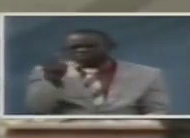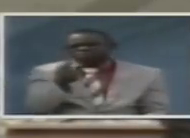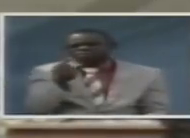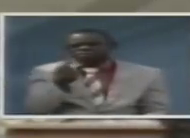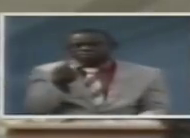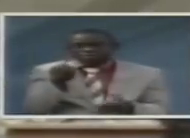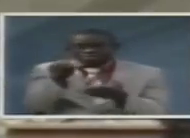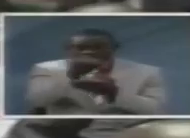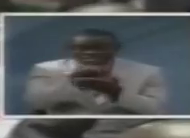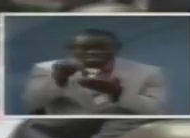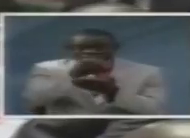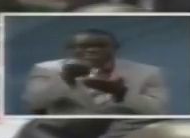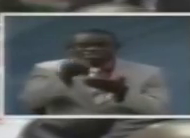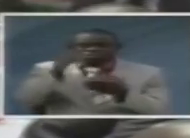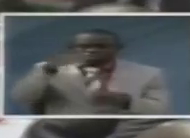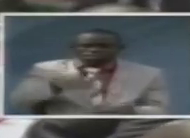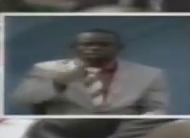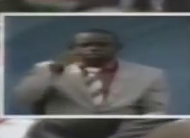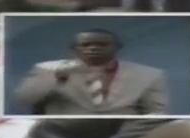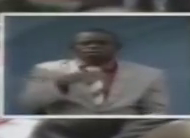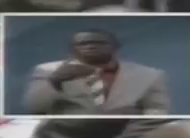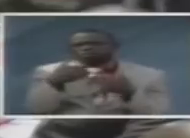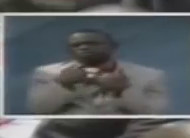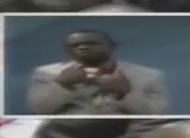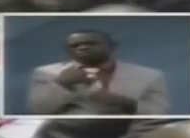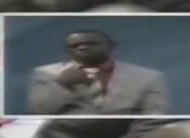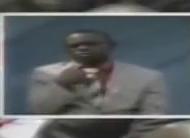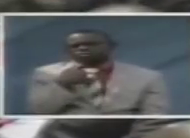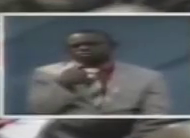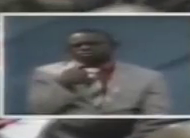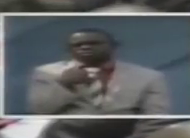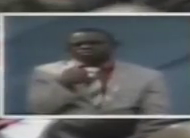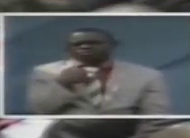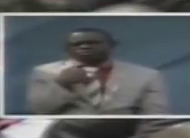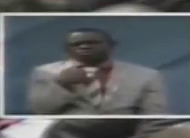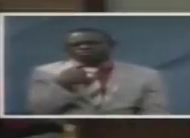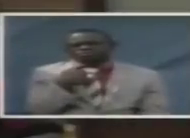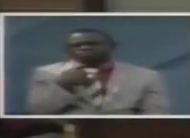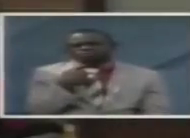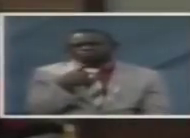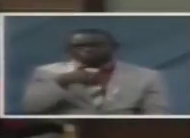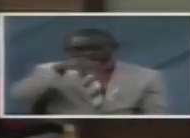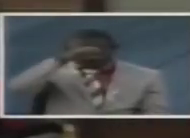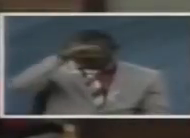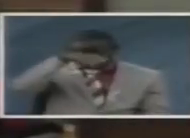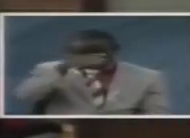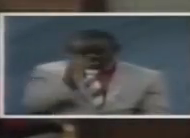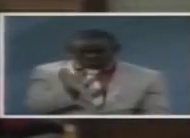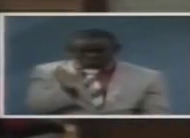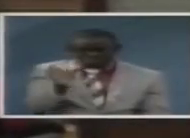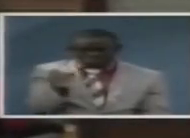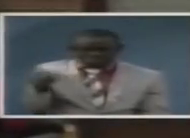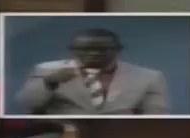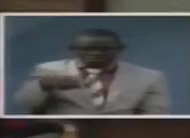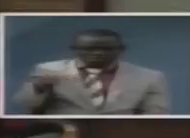volatility arising from external shock. Further, Mr. Speaker, owing to the high mechanization, the mining